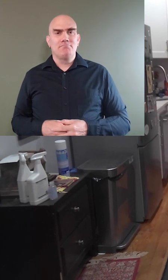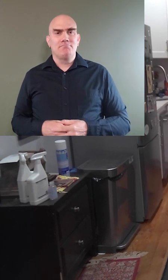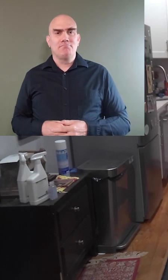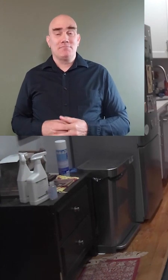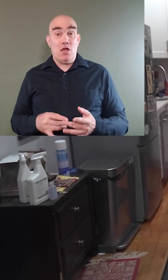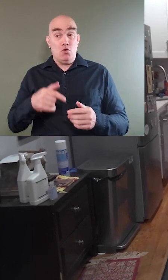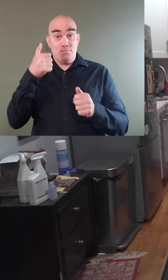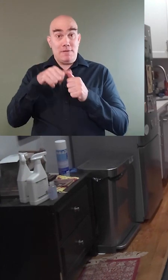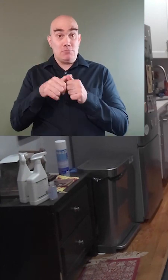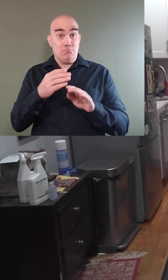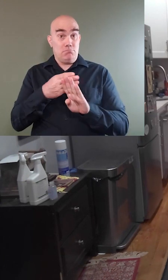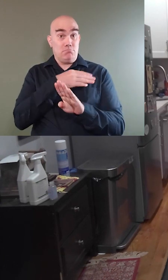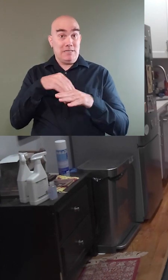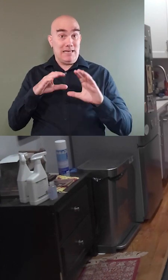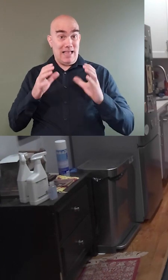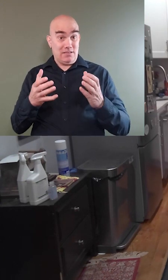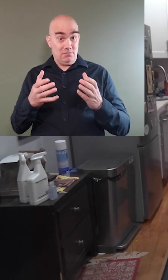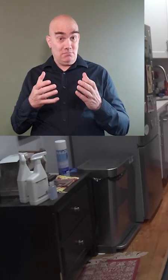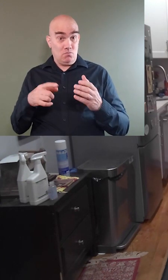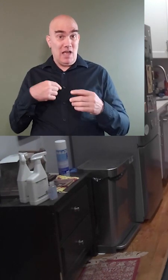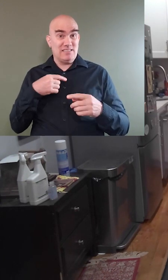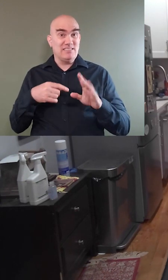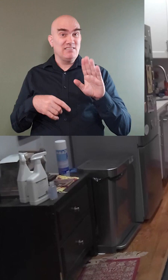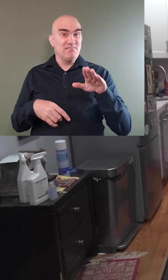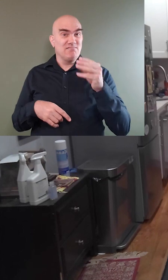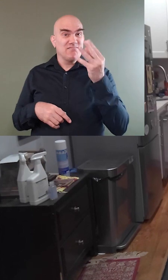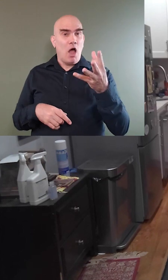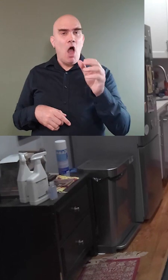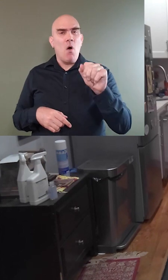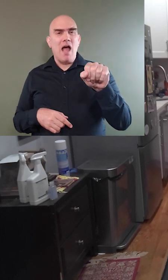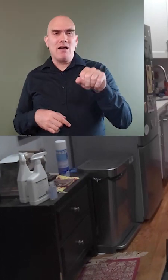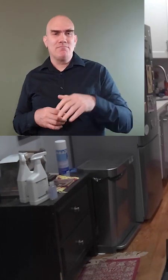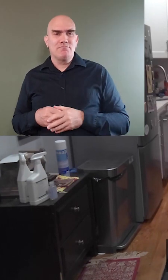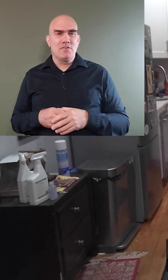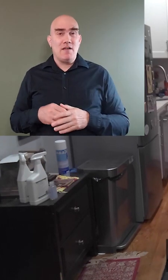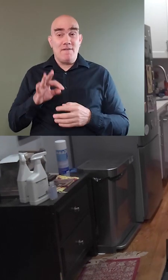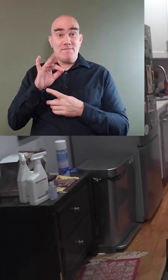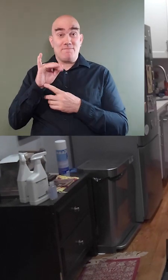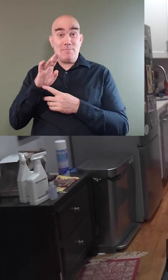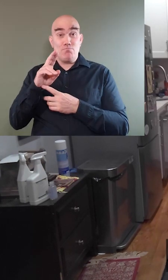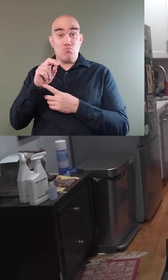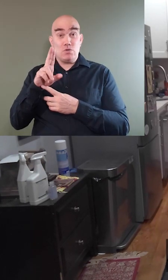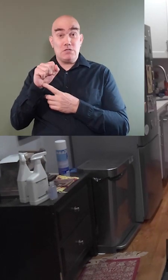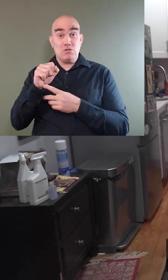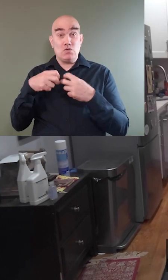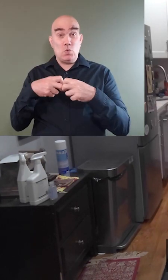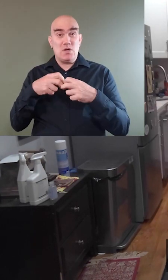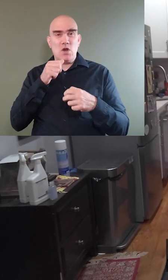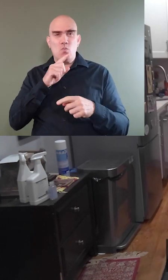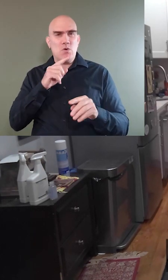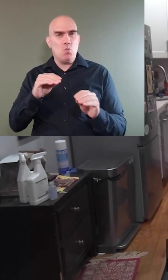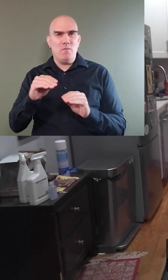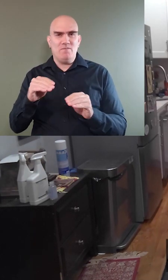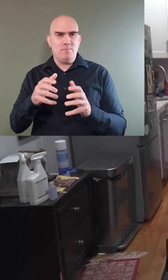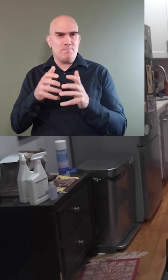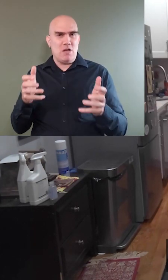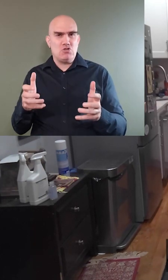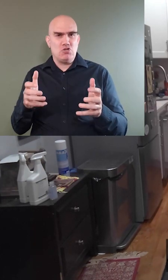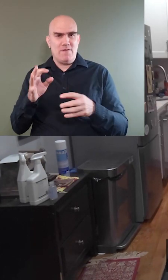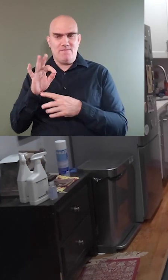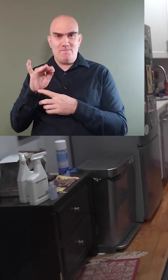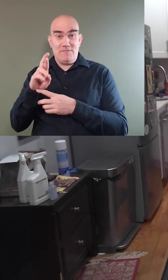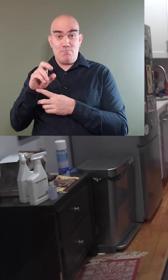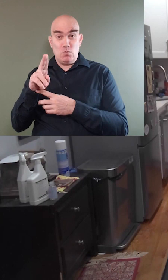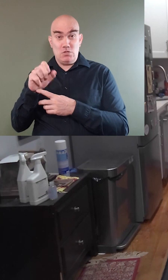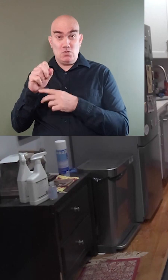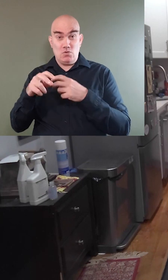Now, do you remember earlier in class when I said, oh yeah, fibrous joints, they don't really